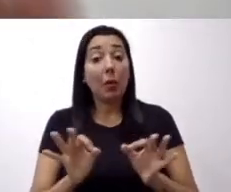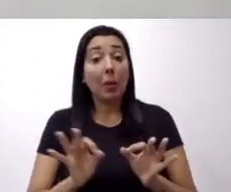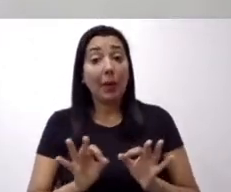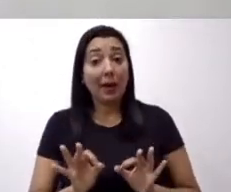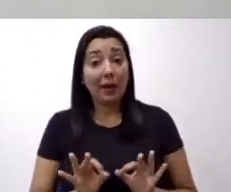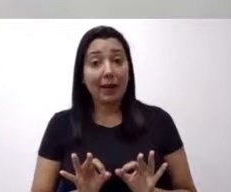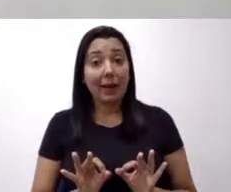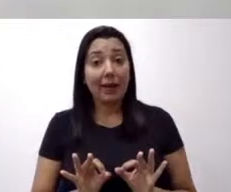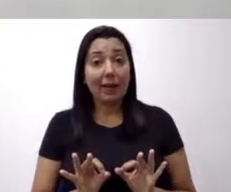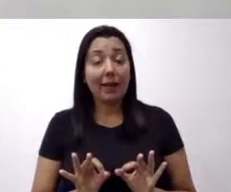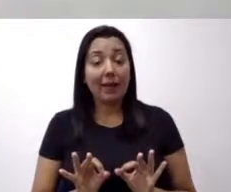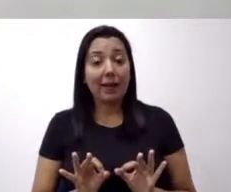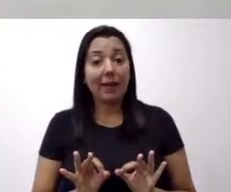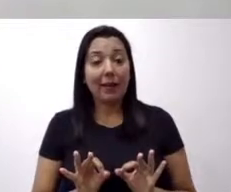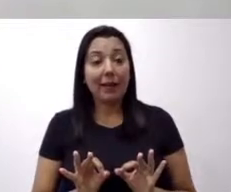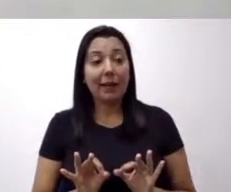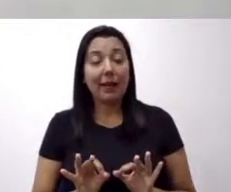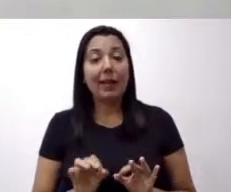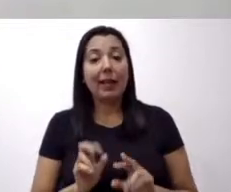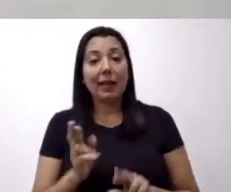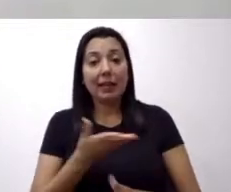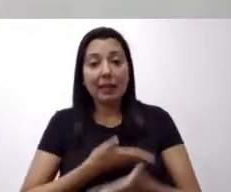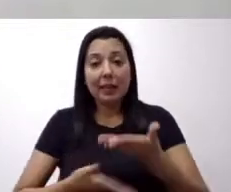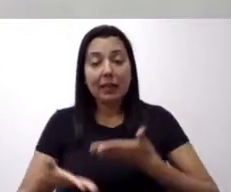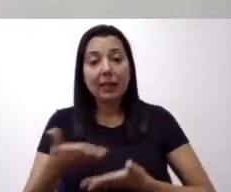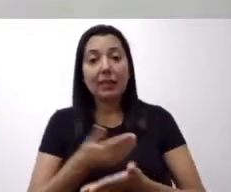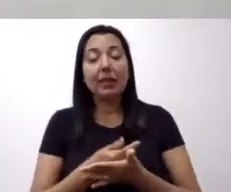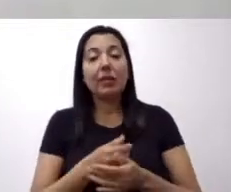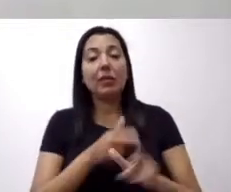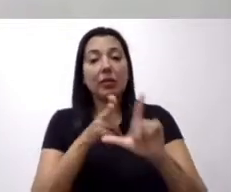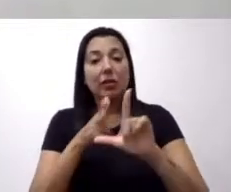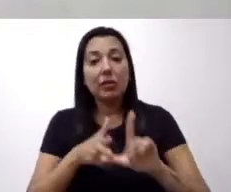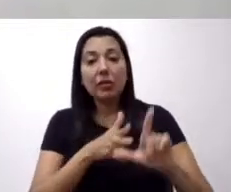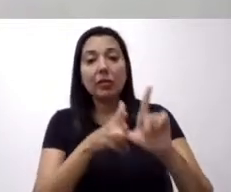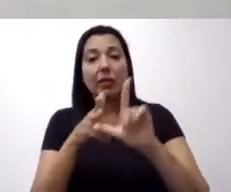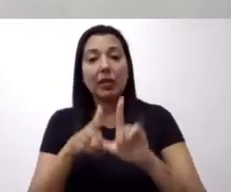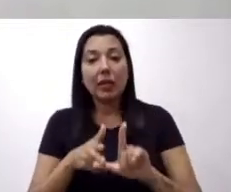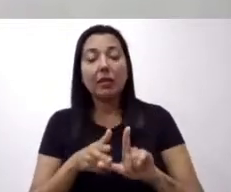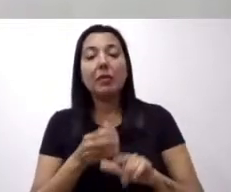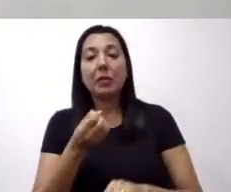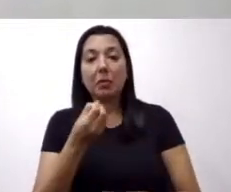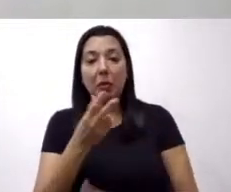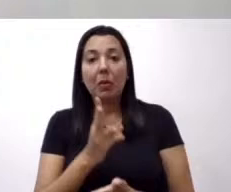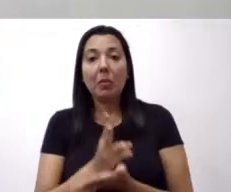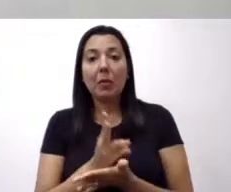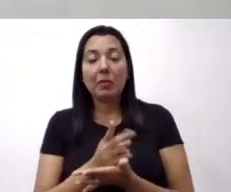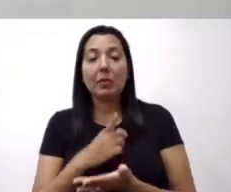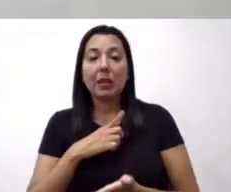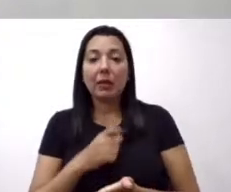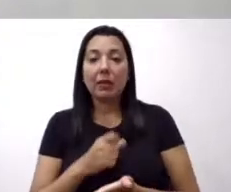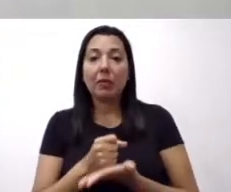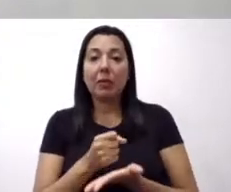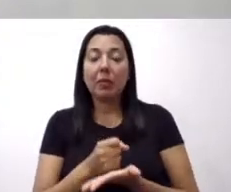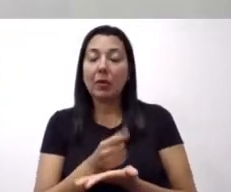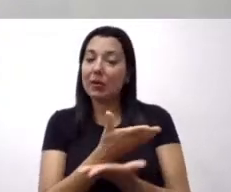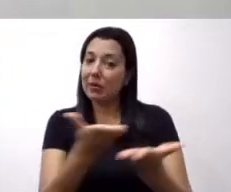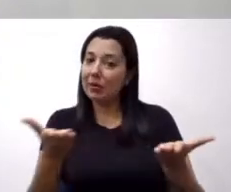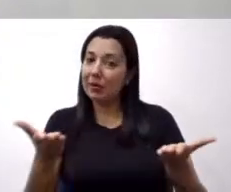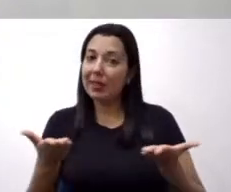cycle of webinars. It is great to count with your collaboration. I would like also to thank